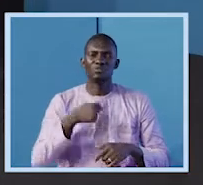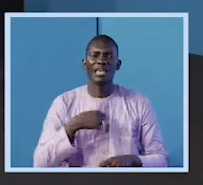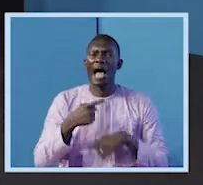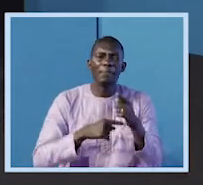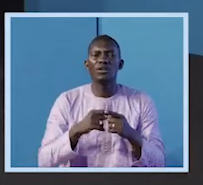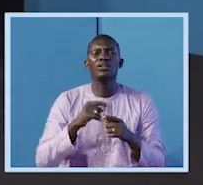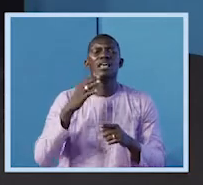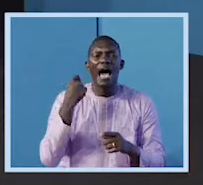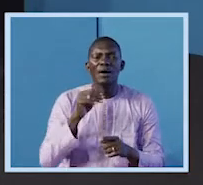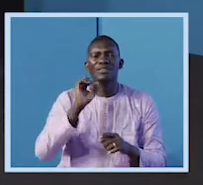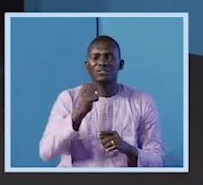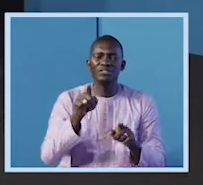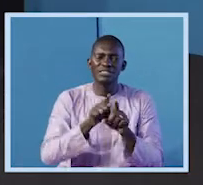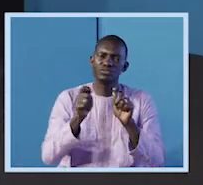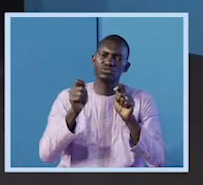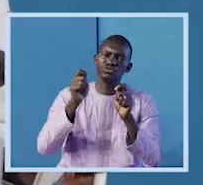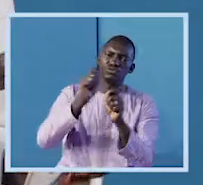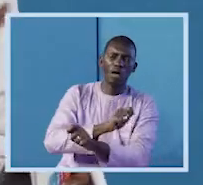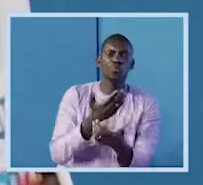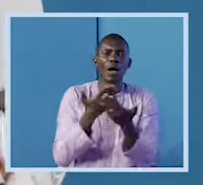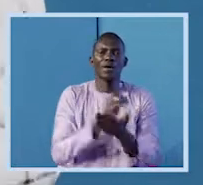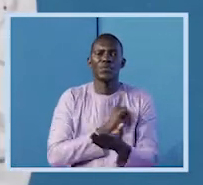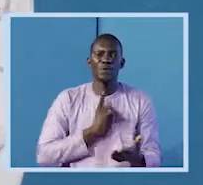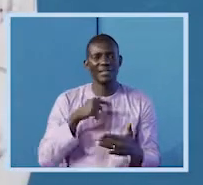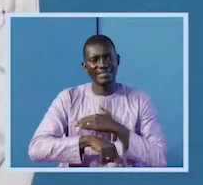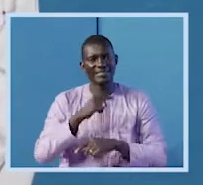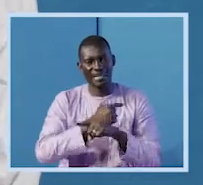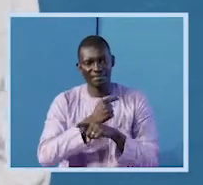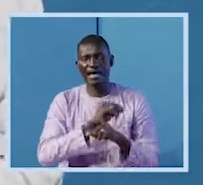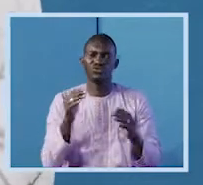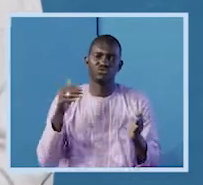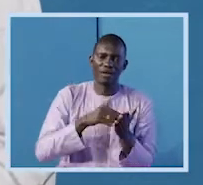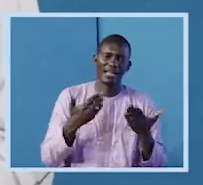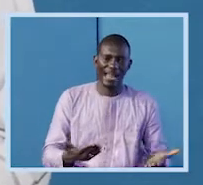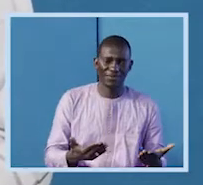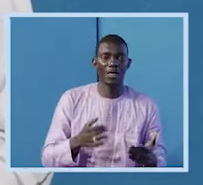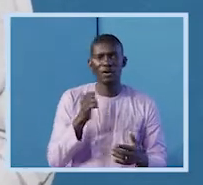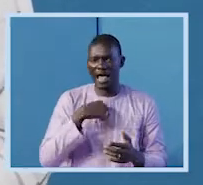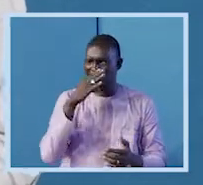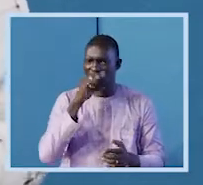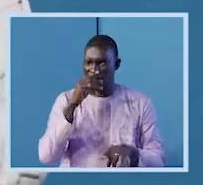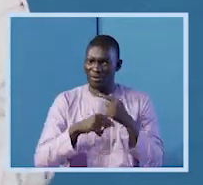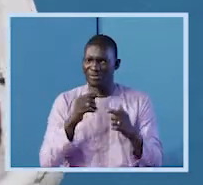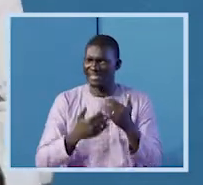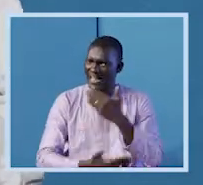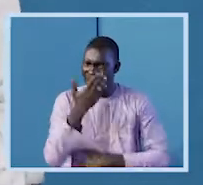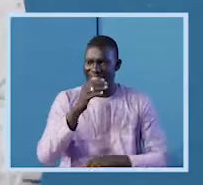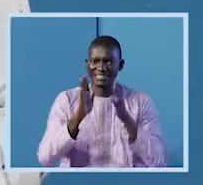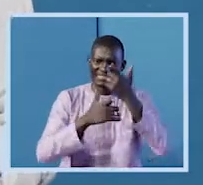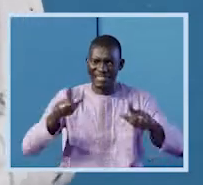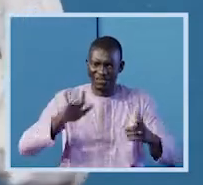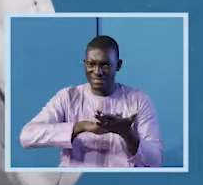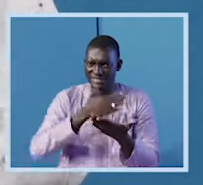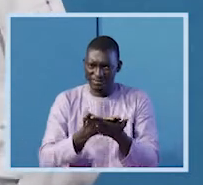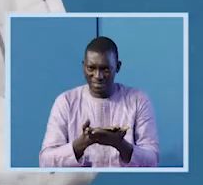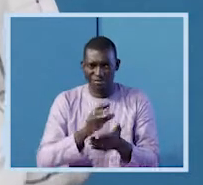to actually transition from where we were as a country to where we are now. Because like I mentioned in the introduction, sign language